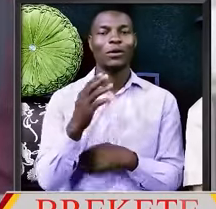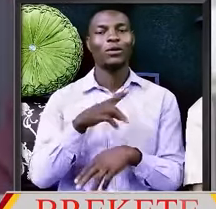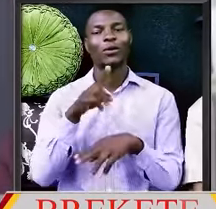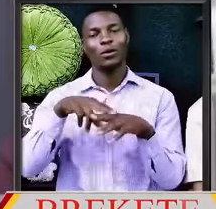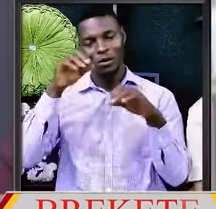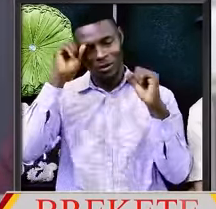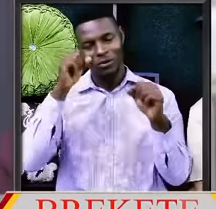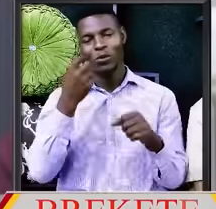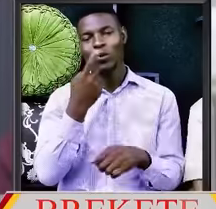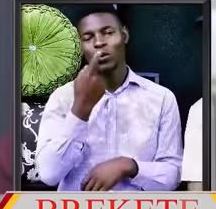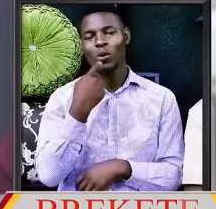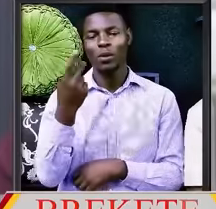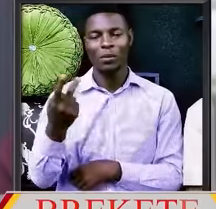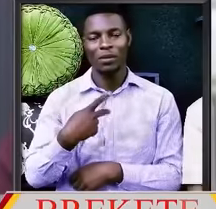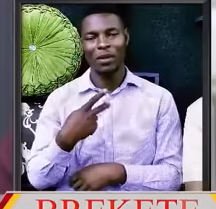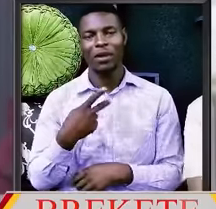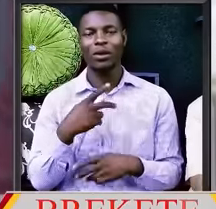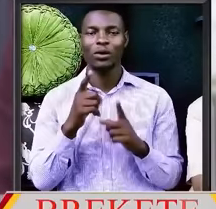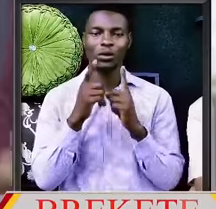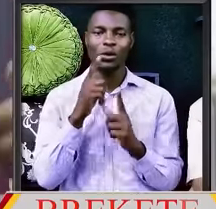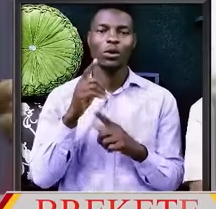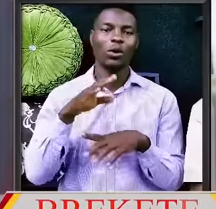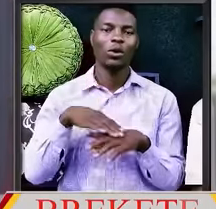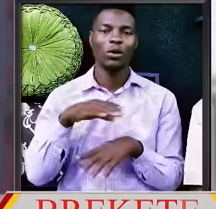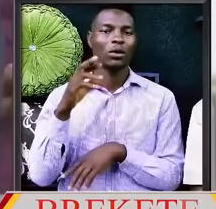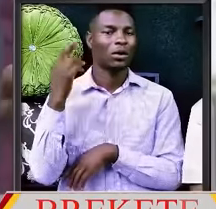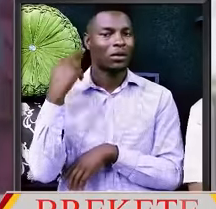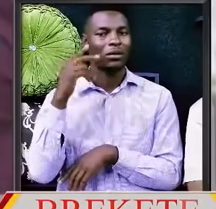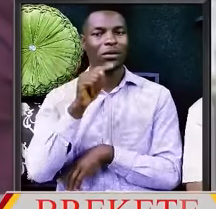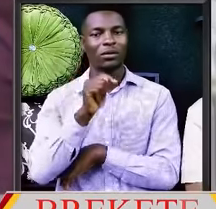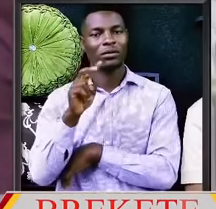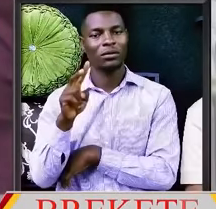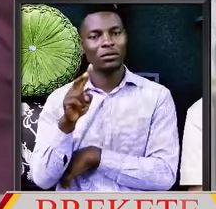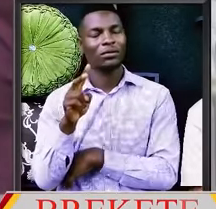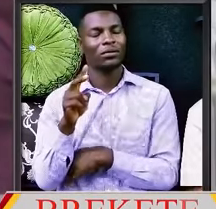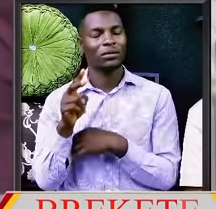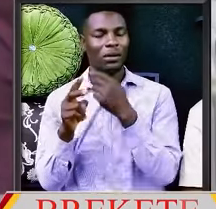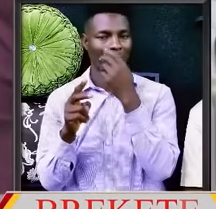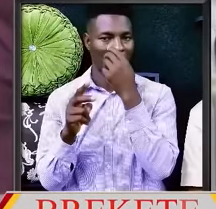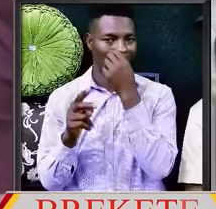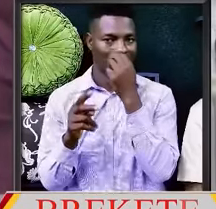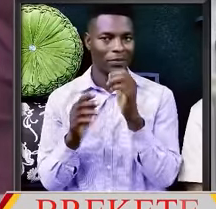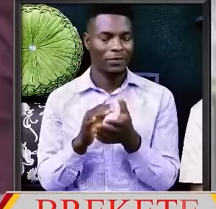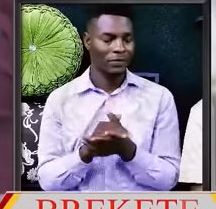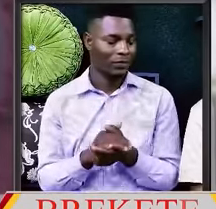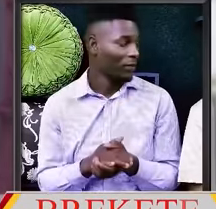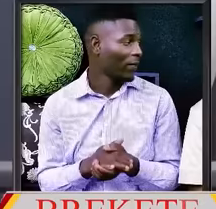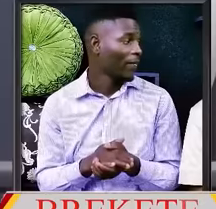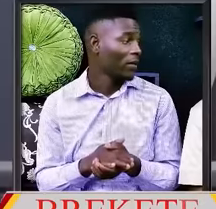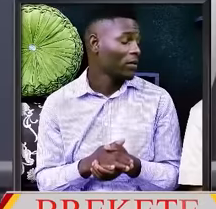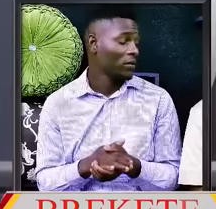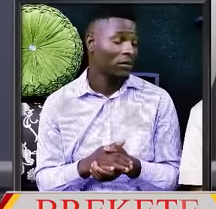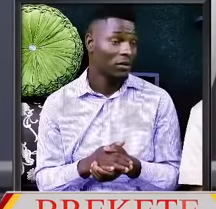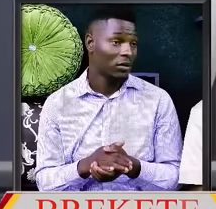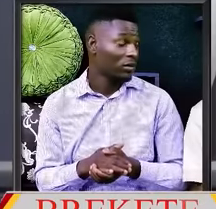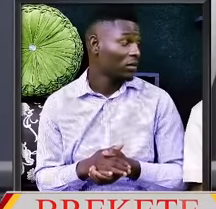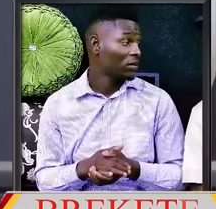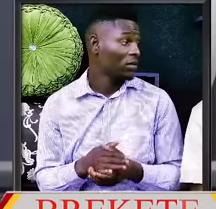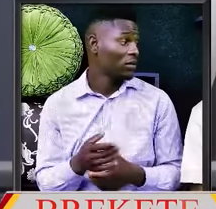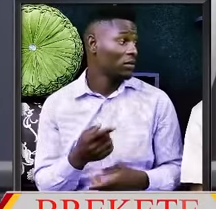Anamdevano for radio and TV telephone. My name is Navose Dongozi Adeleye. I dey call you from the